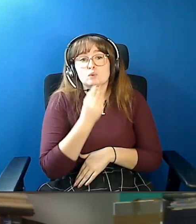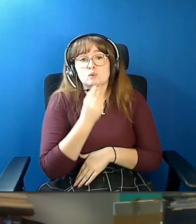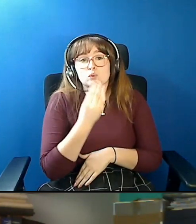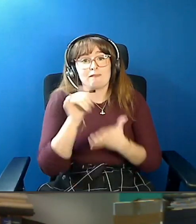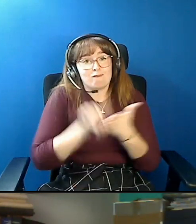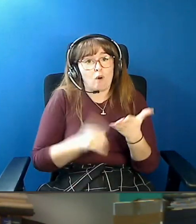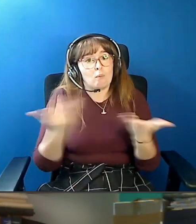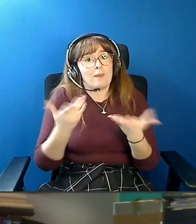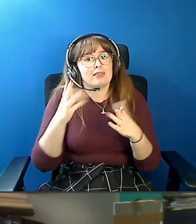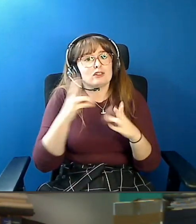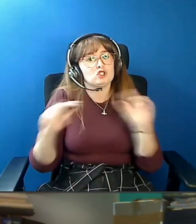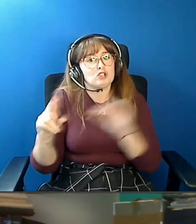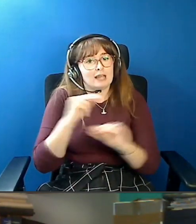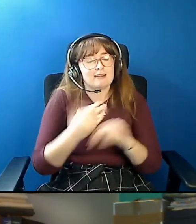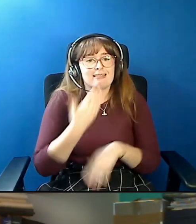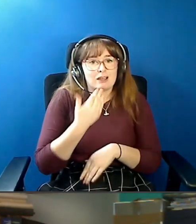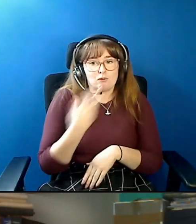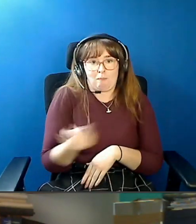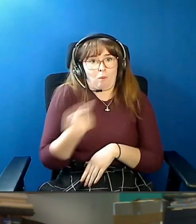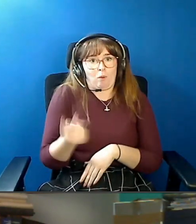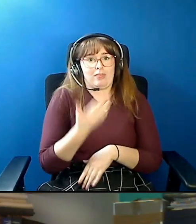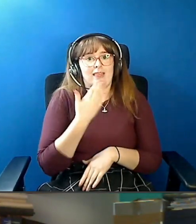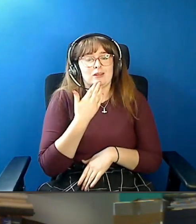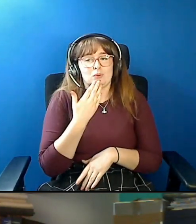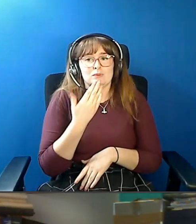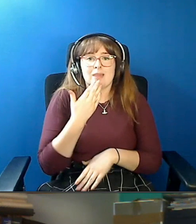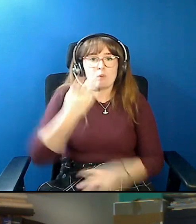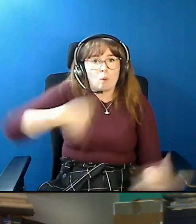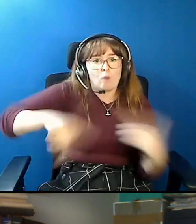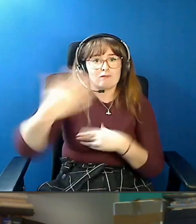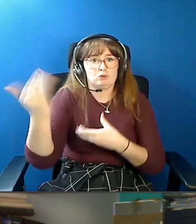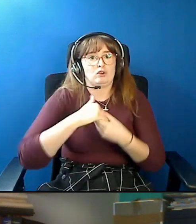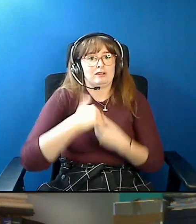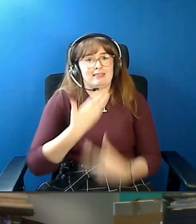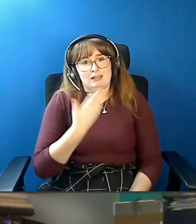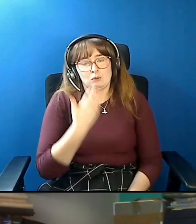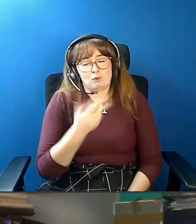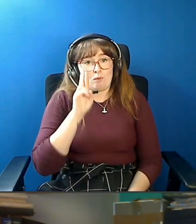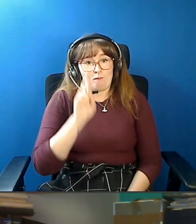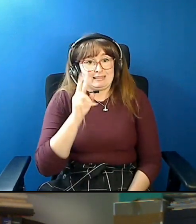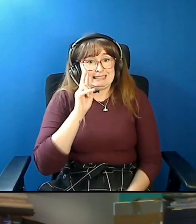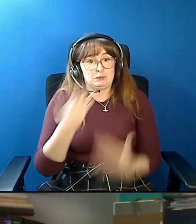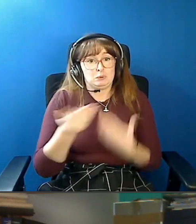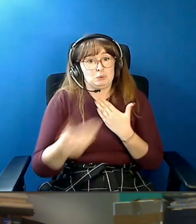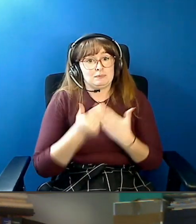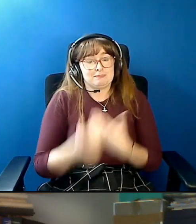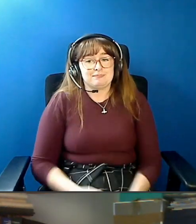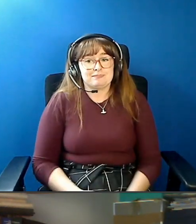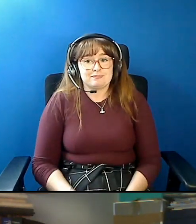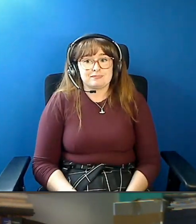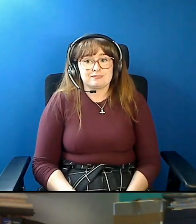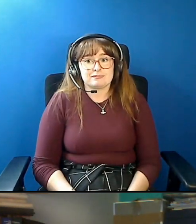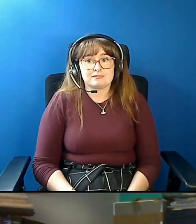Sean. And thanks everyone for tuning in. We'll hopefully see you again soon. Take care. Thanks, everyone. Thank you.